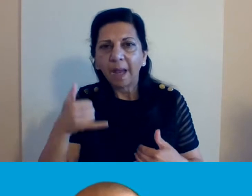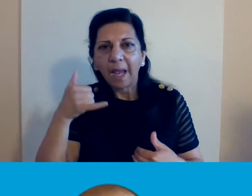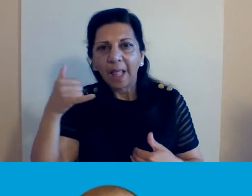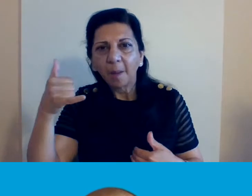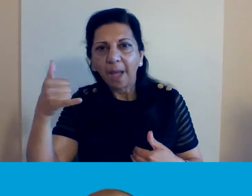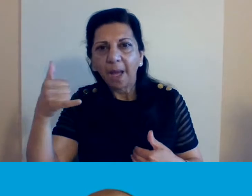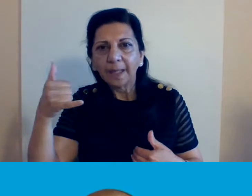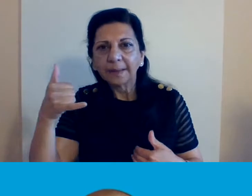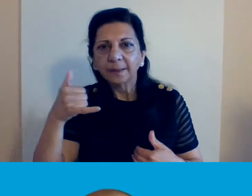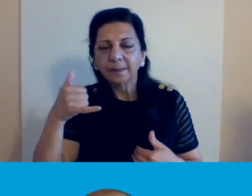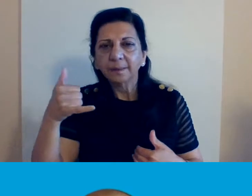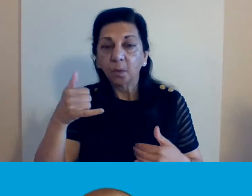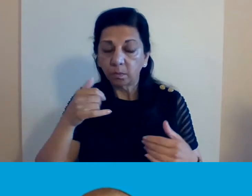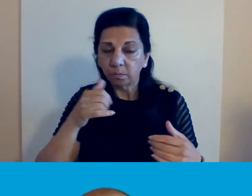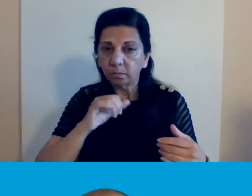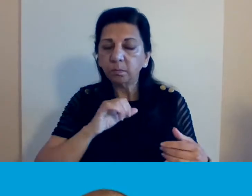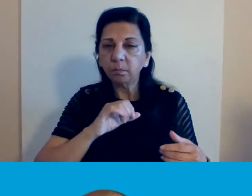will continue